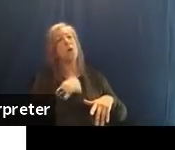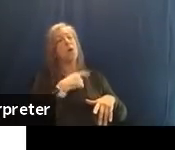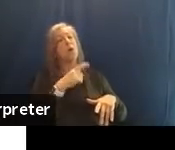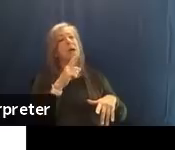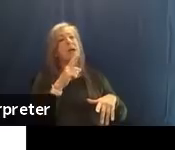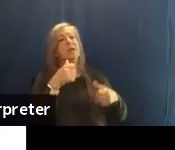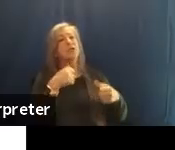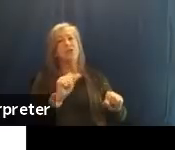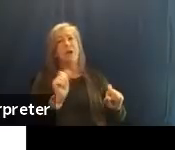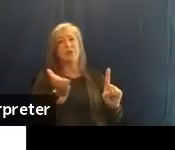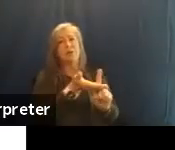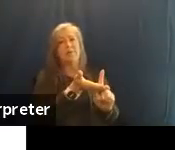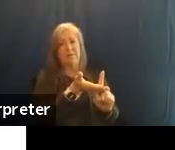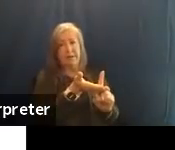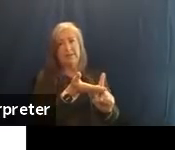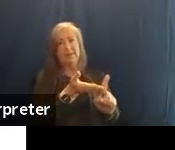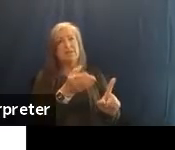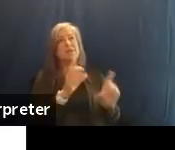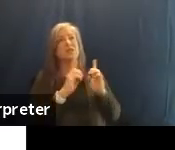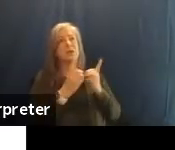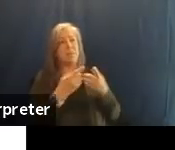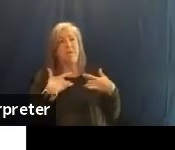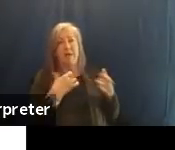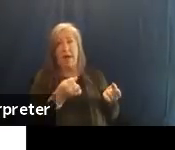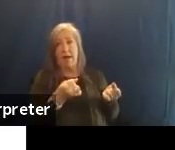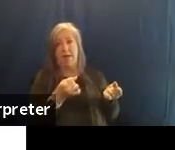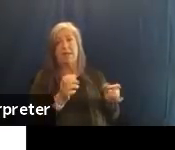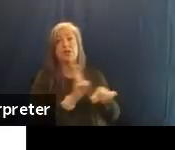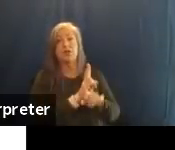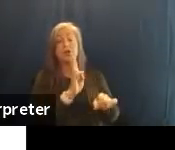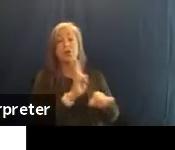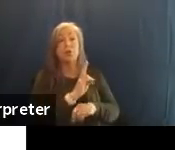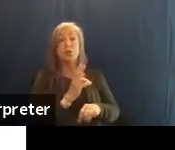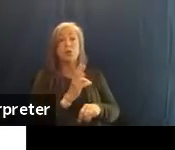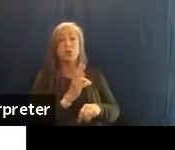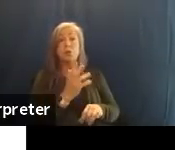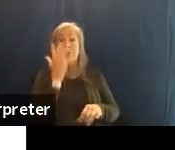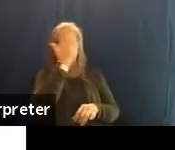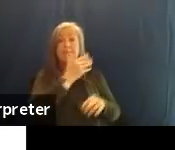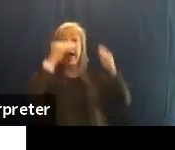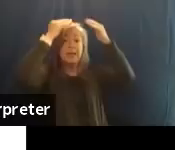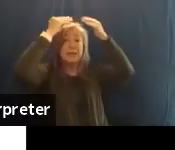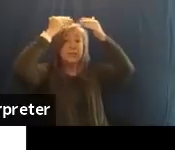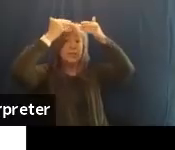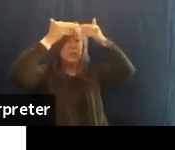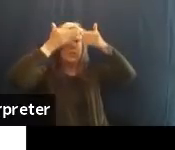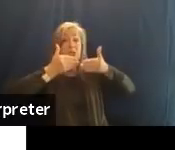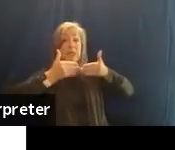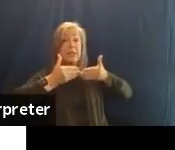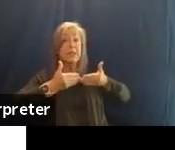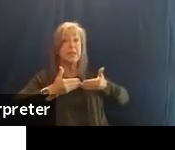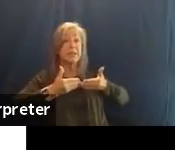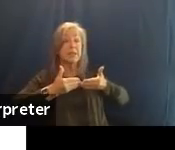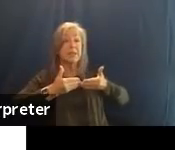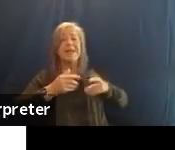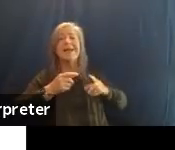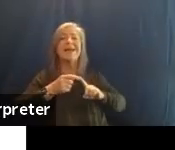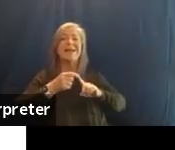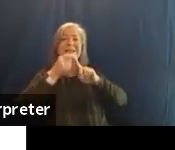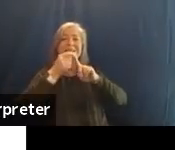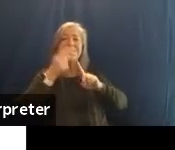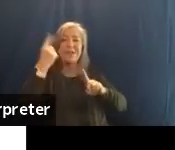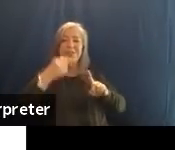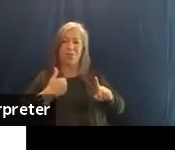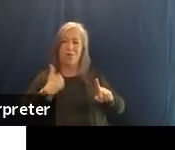teachers could teach and the students, especially younger students, could see facial expressions and a mouth for